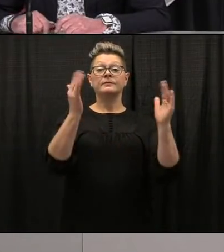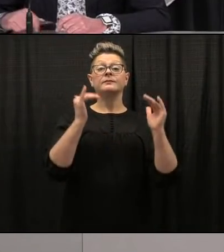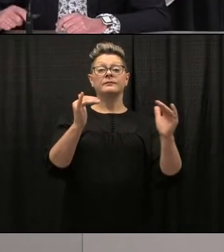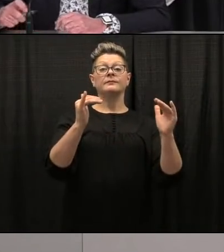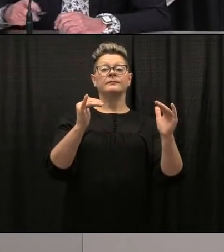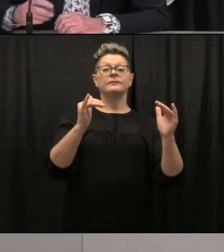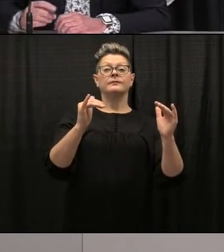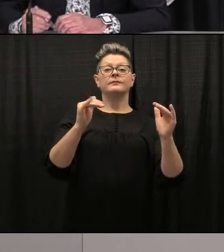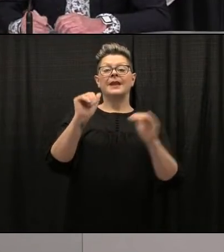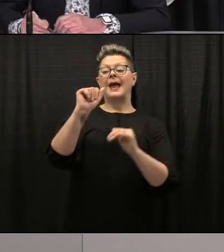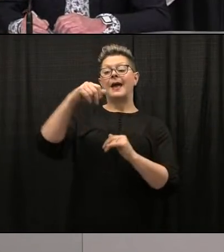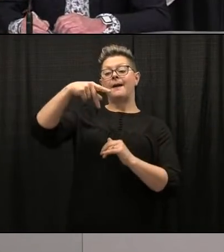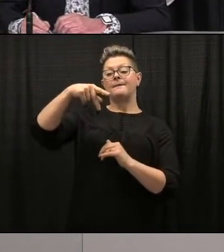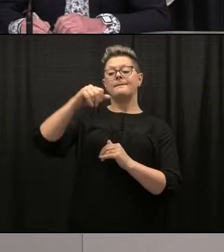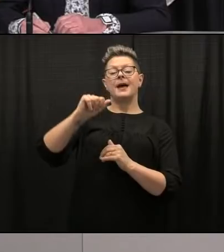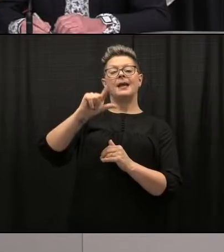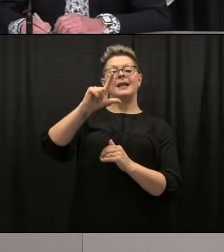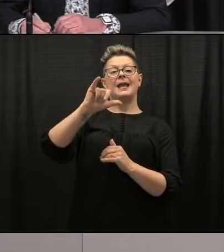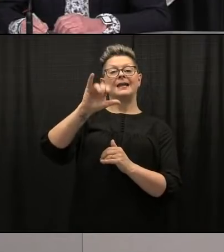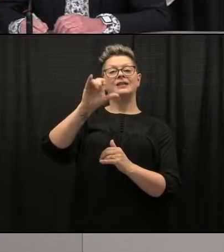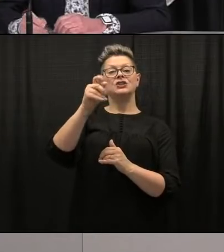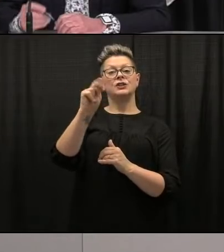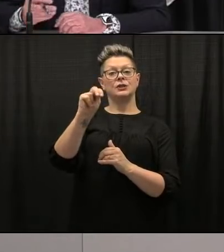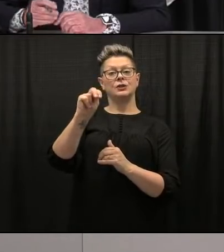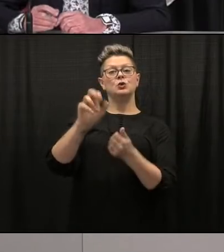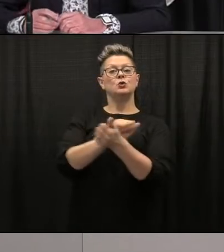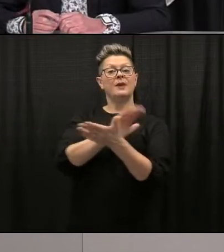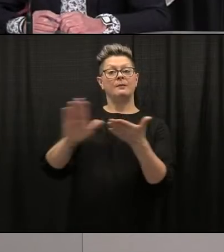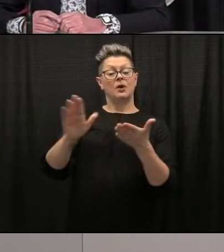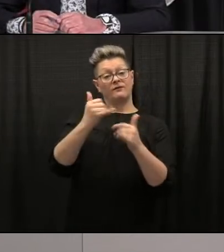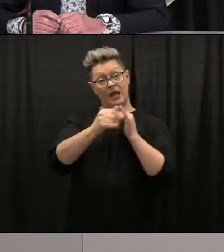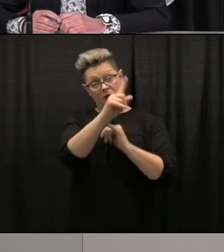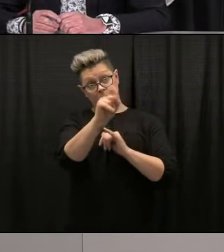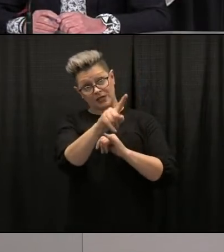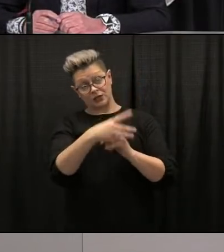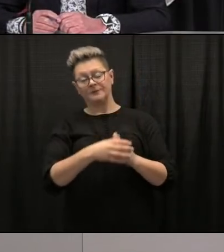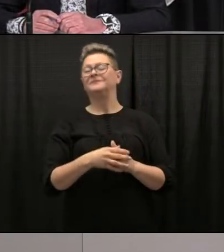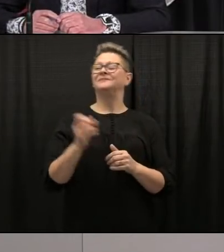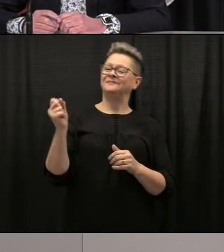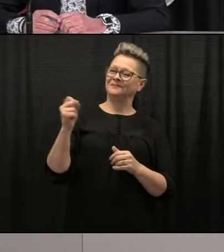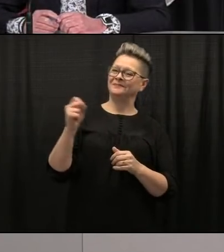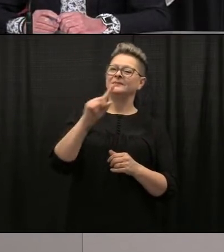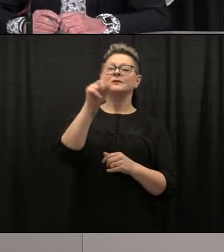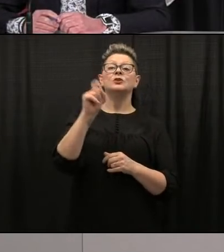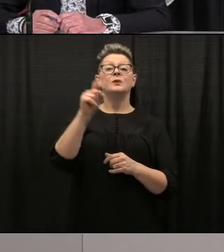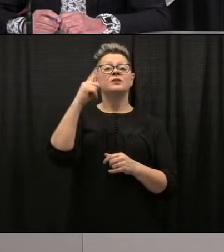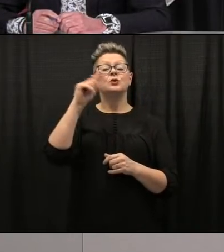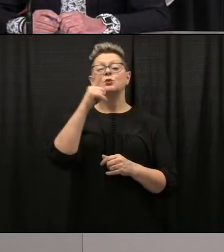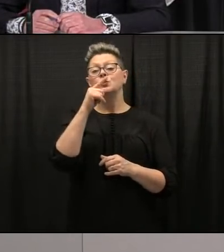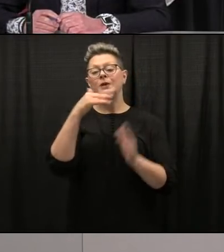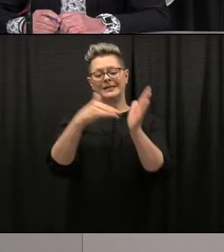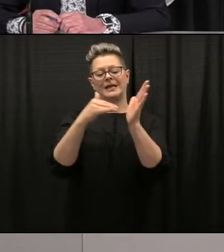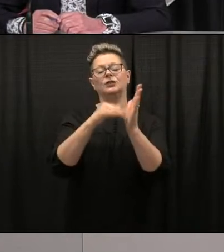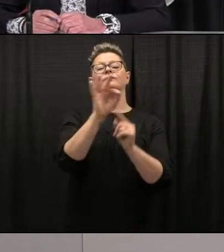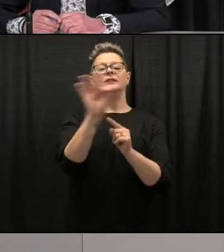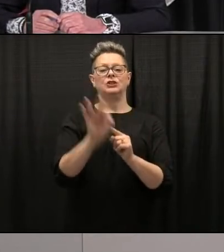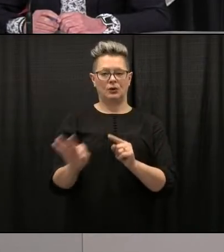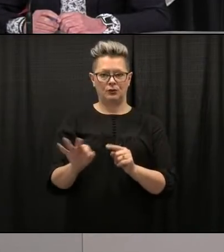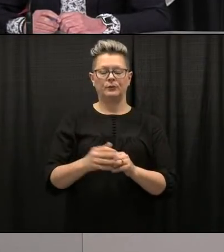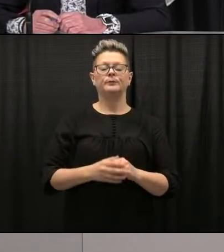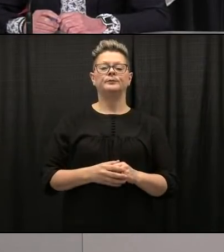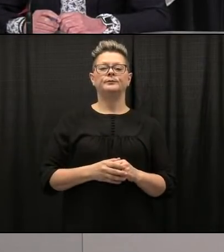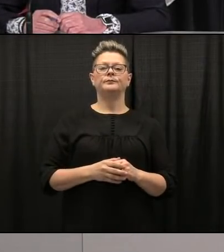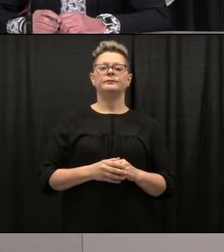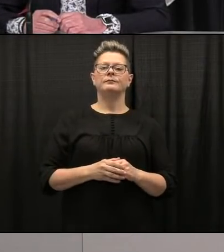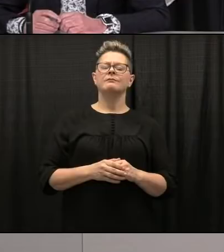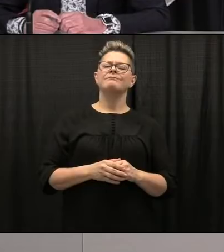Jamie White with the Appalachian Newspaper. Do you have a final question? Yes, thank you. This question is for Dr. Fitzgerald. What